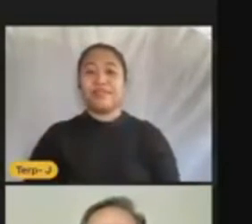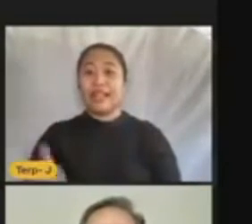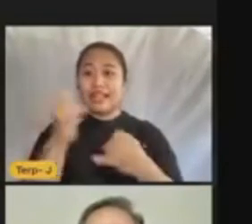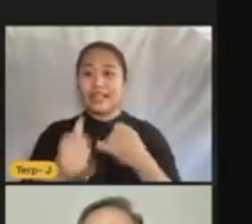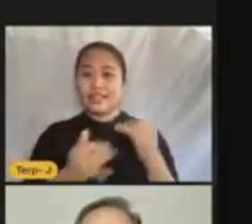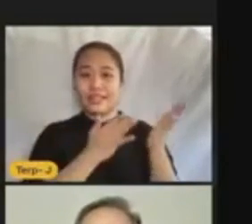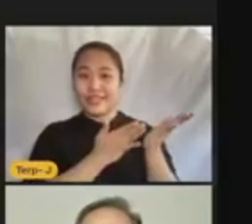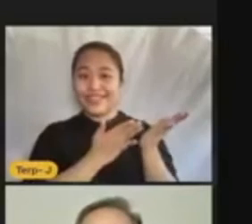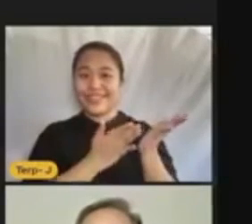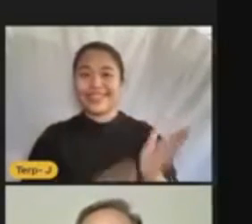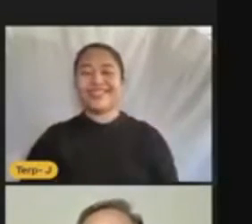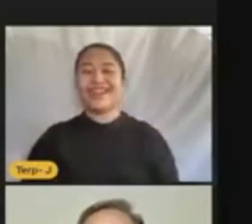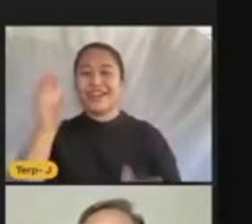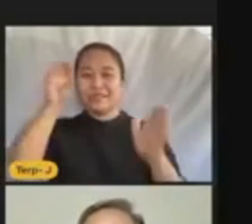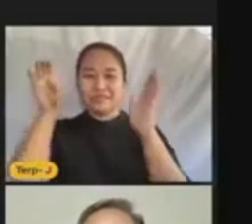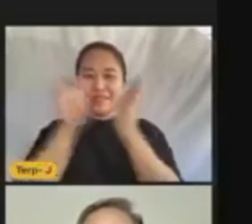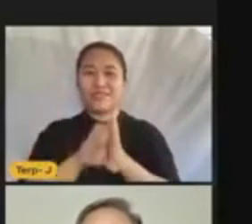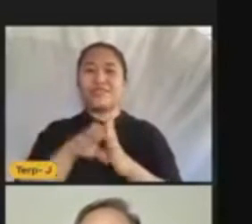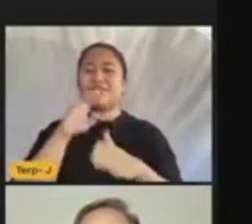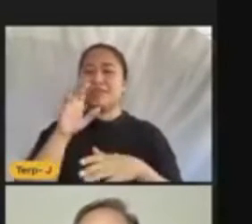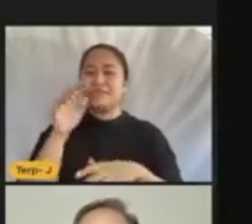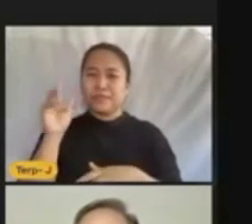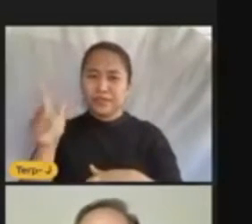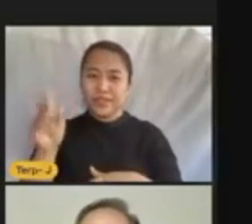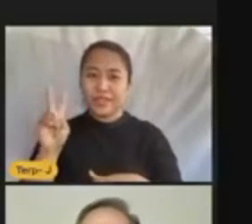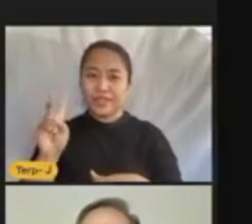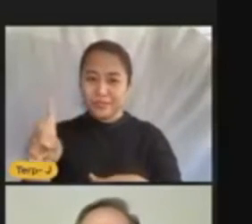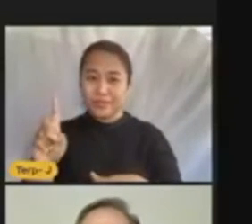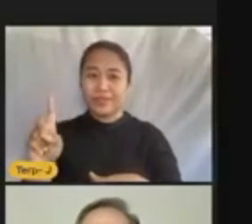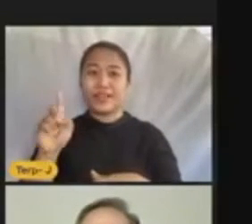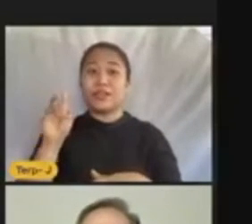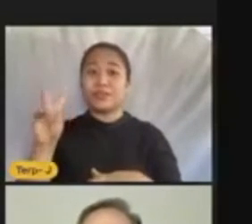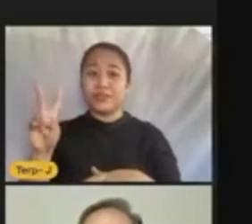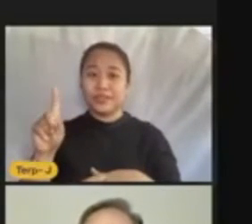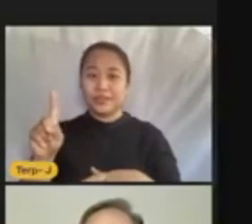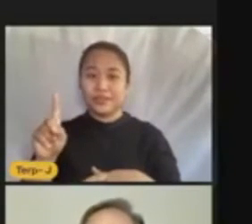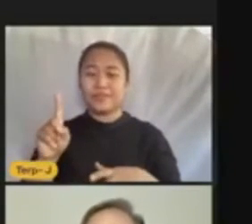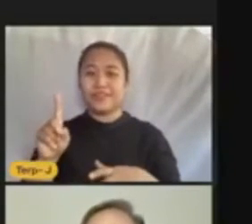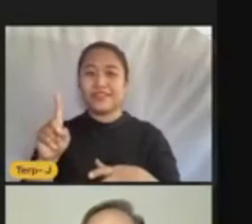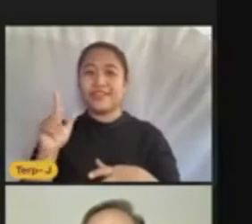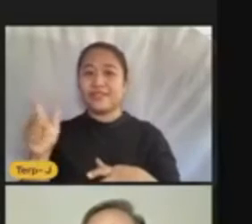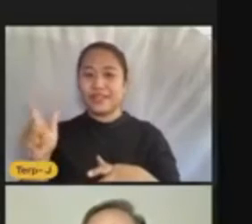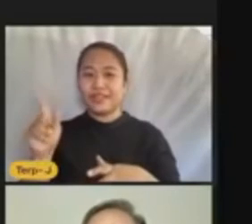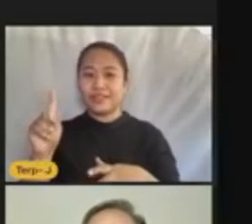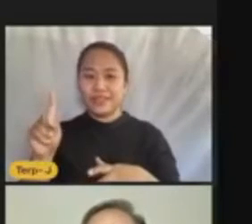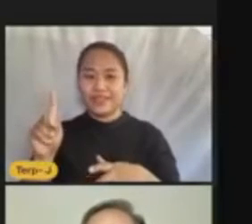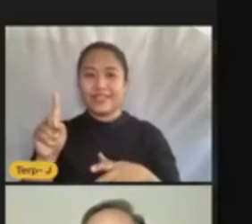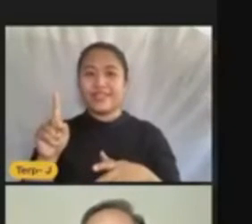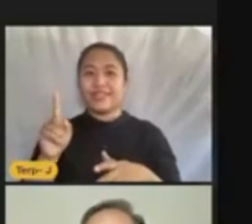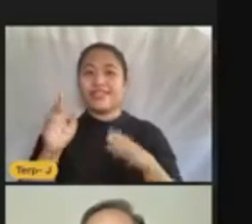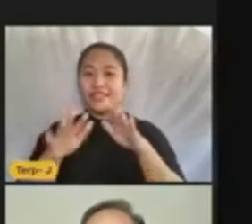These are pictures of 21 of the children with Down syndrome I've been taking care of. This must have